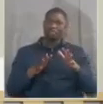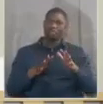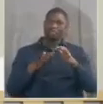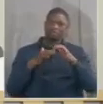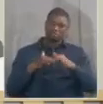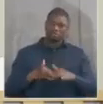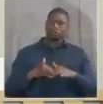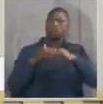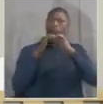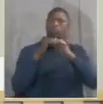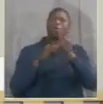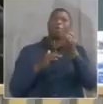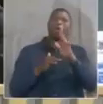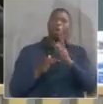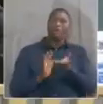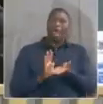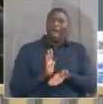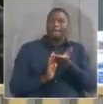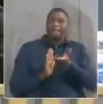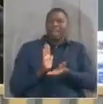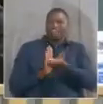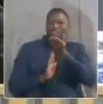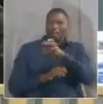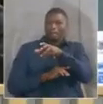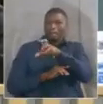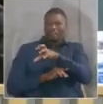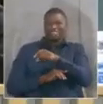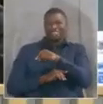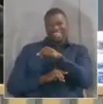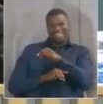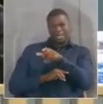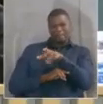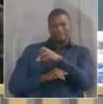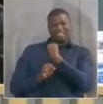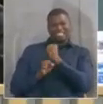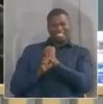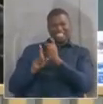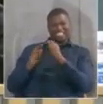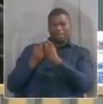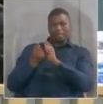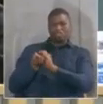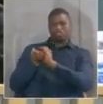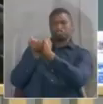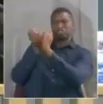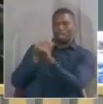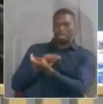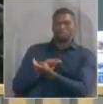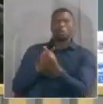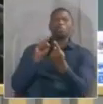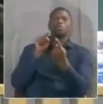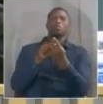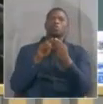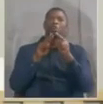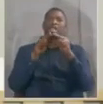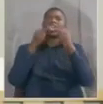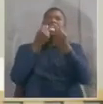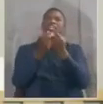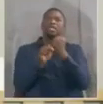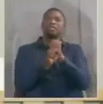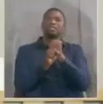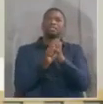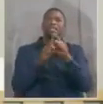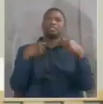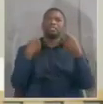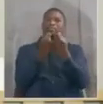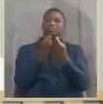establish or upgrade the provincial task team to the national task team, which was going to be